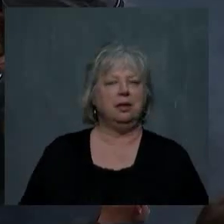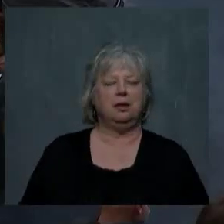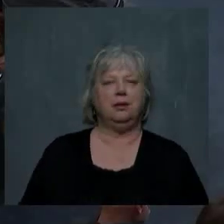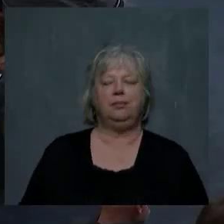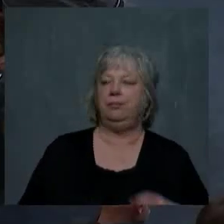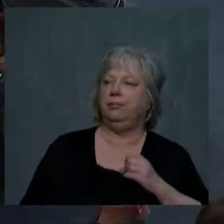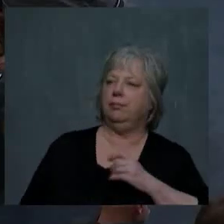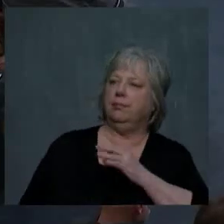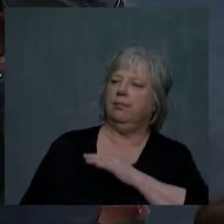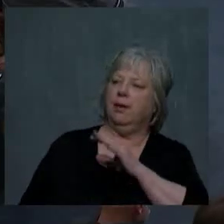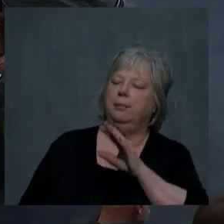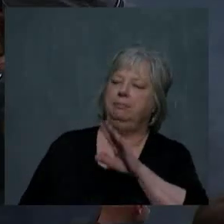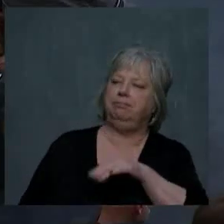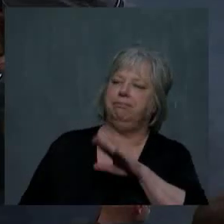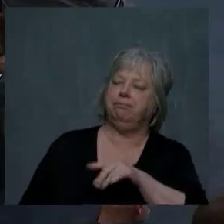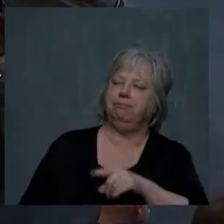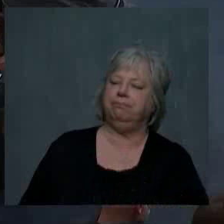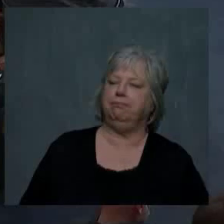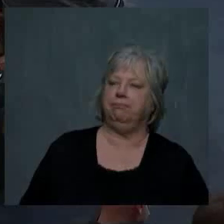Staff, did